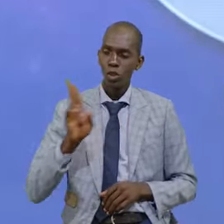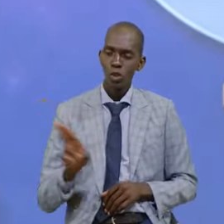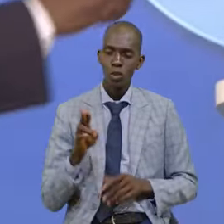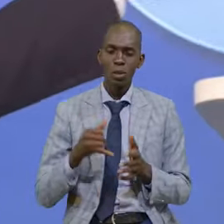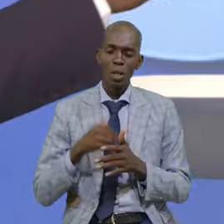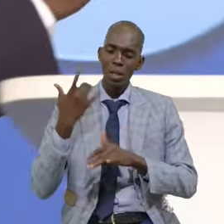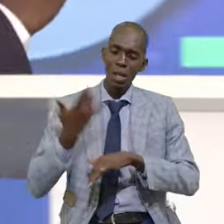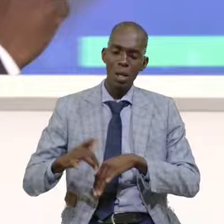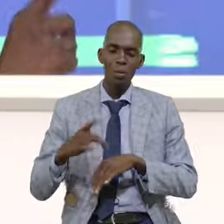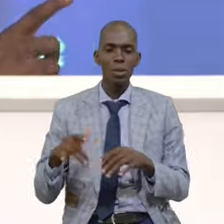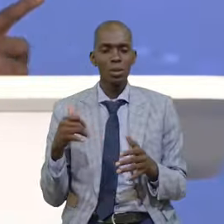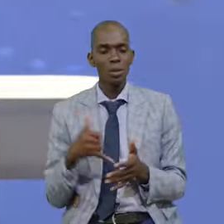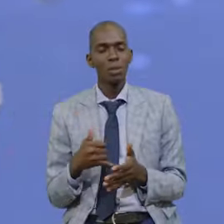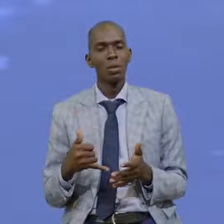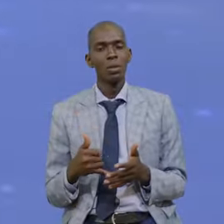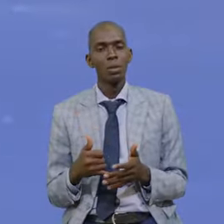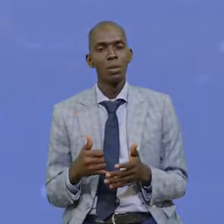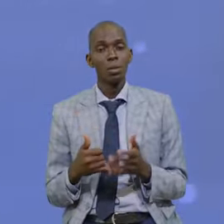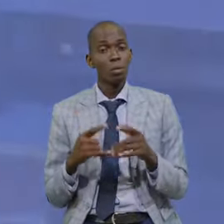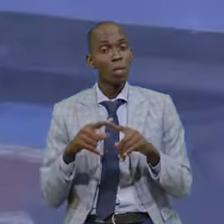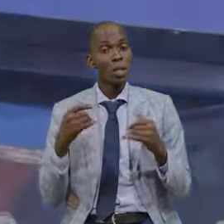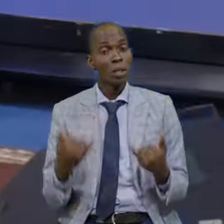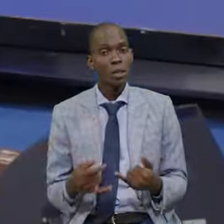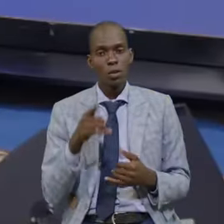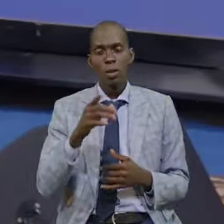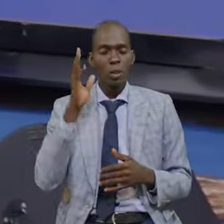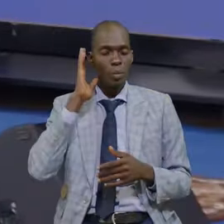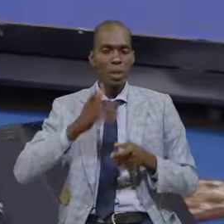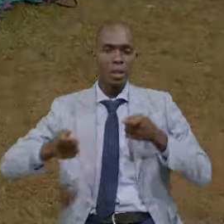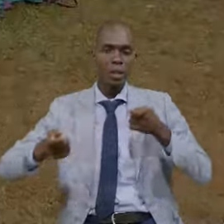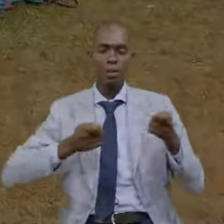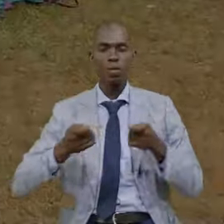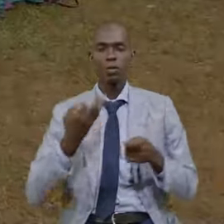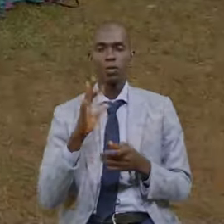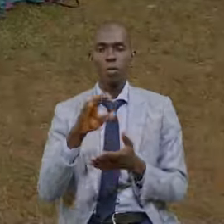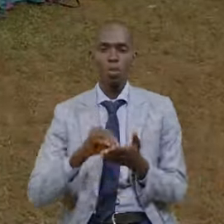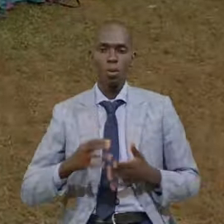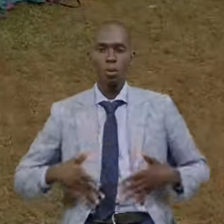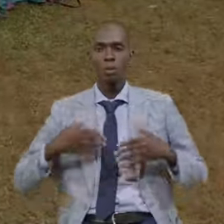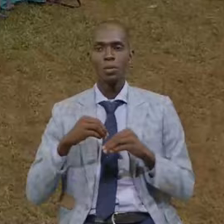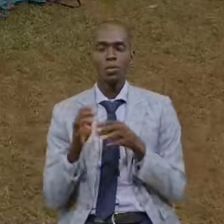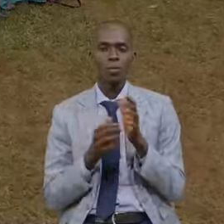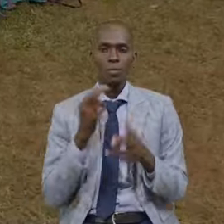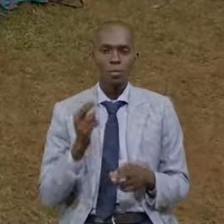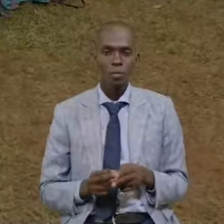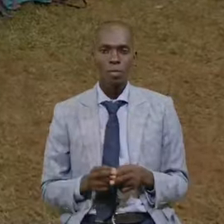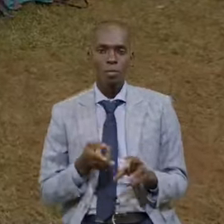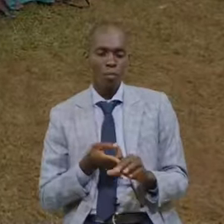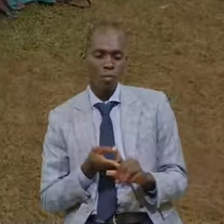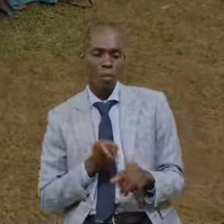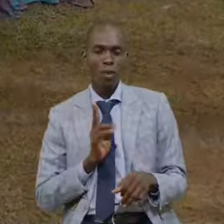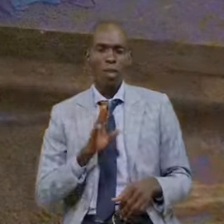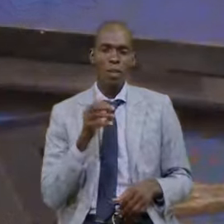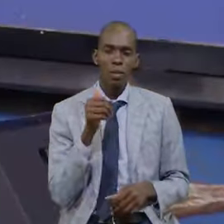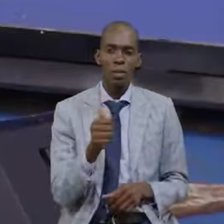way they want. But now, you'll be in control of your own life. Shake thyself from